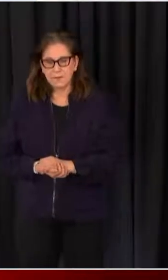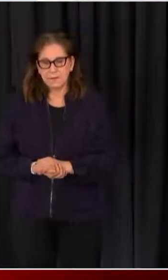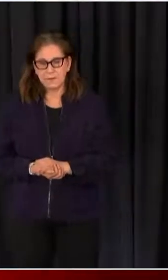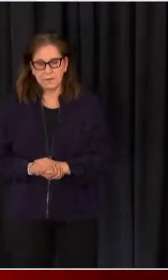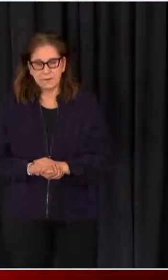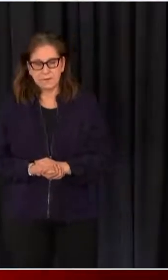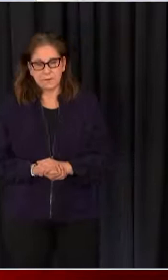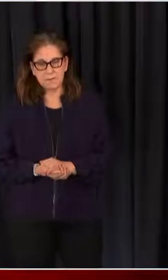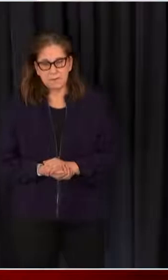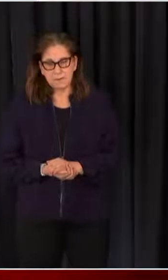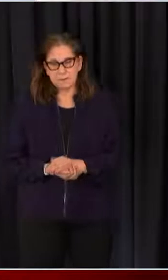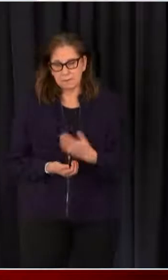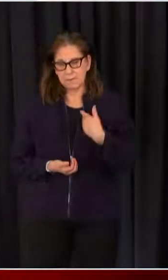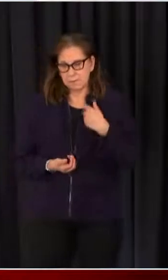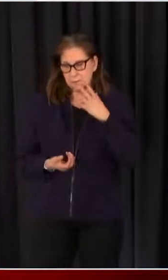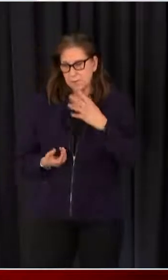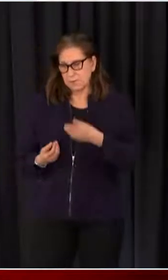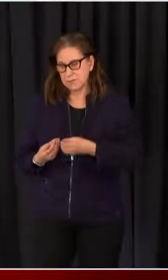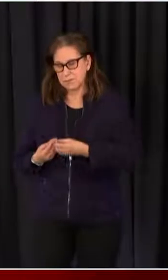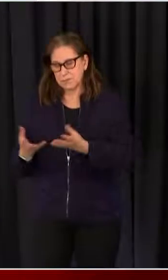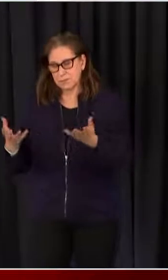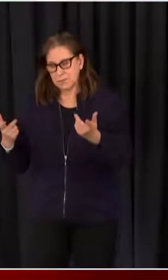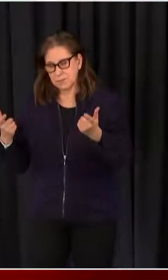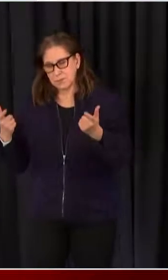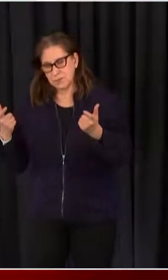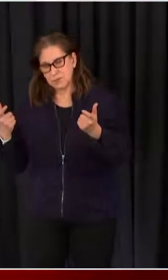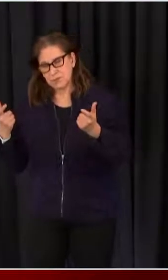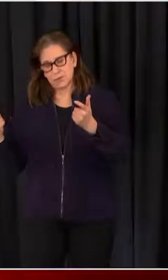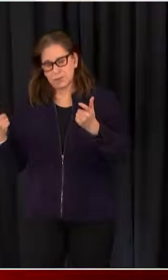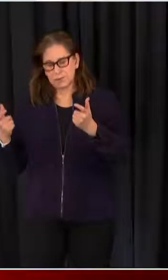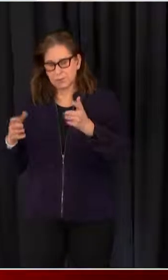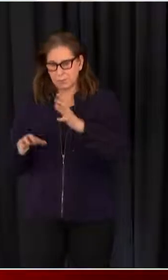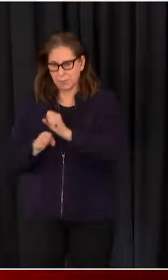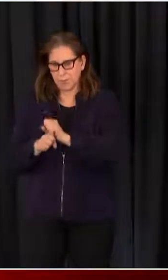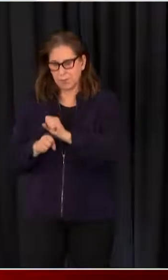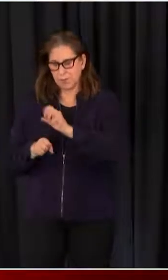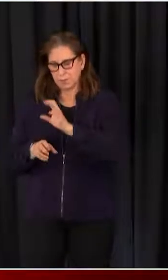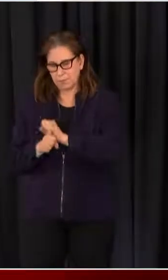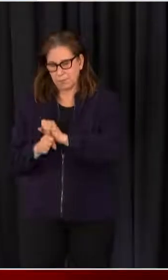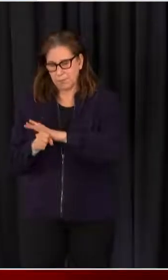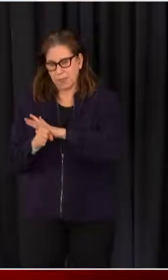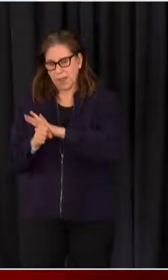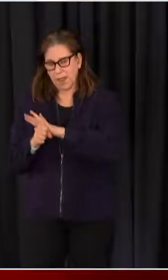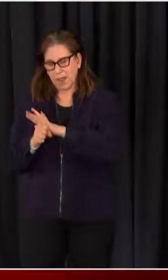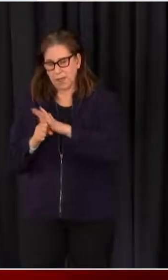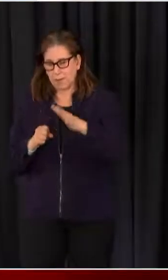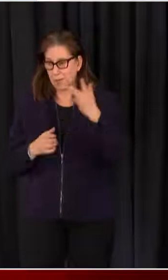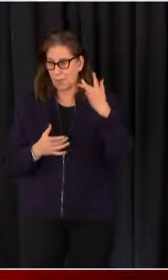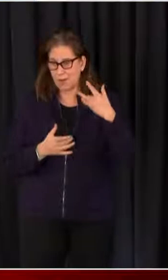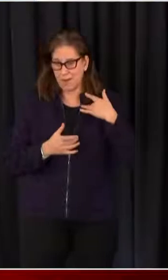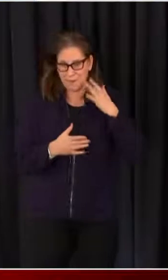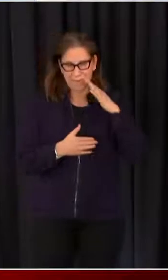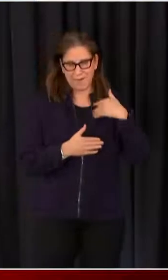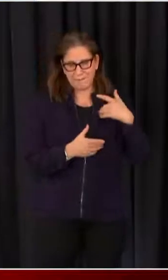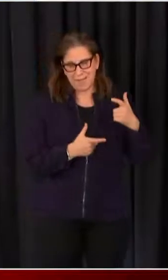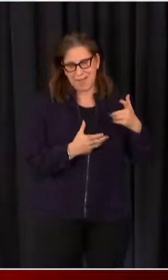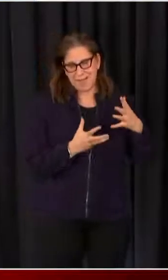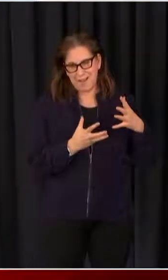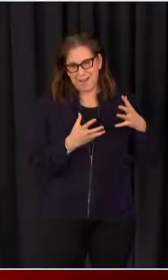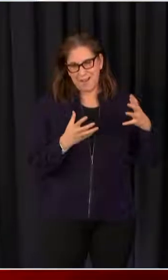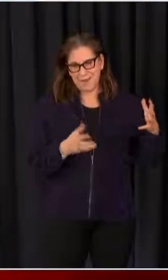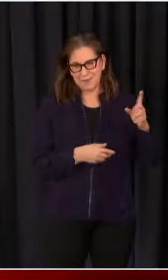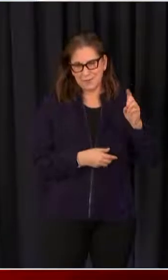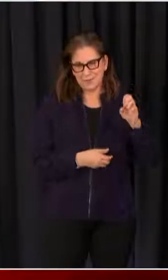vaccination appointments is largely a factor of how many doses of vaccine we have in from the federal government, as well as the response times